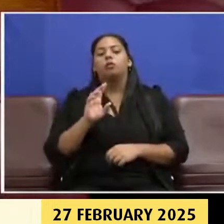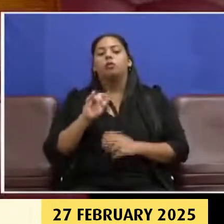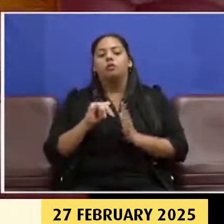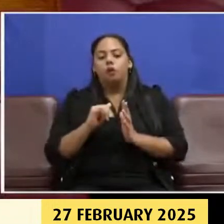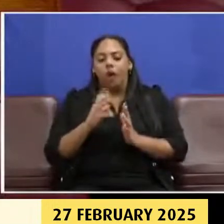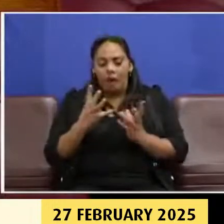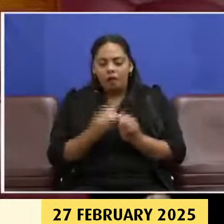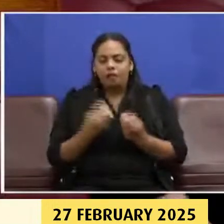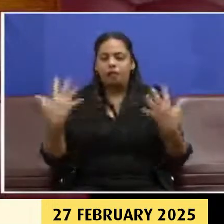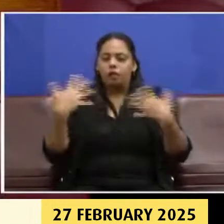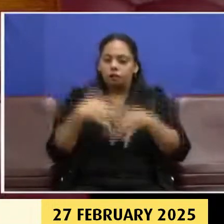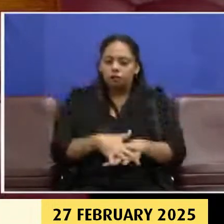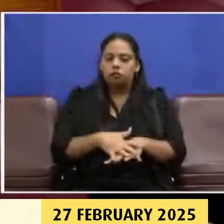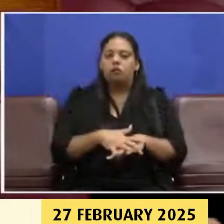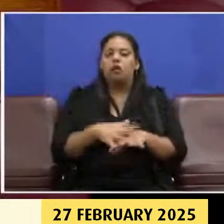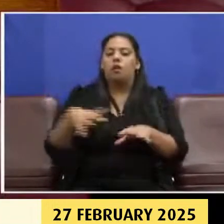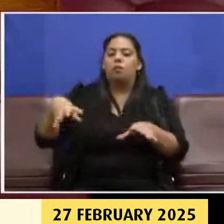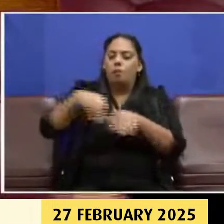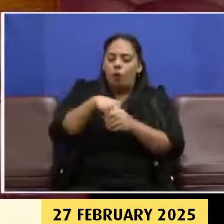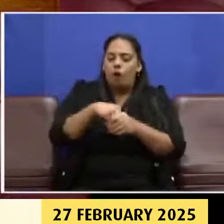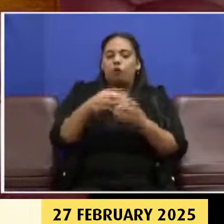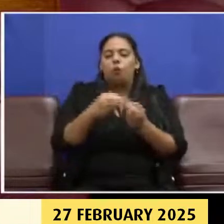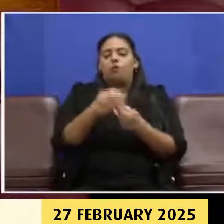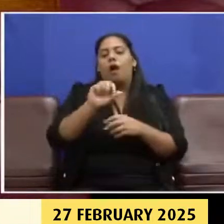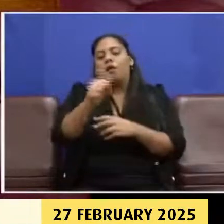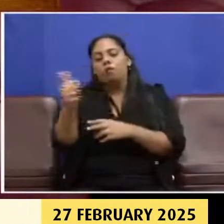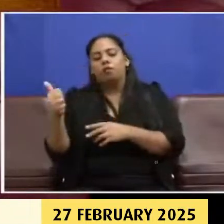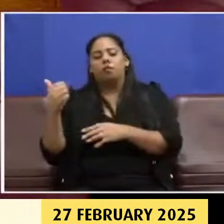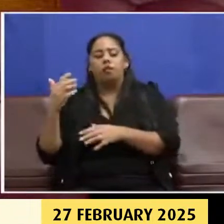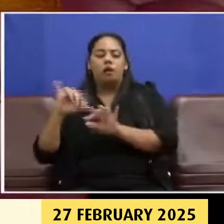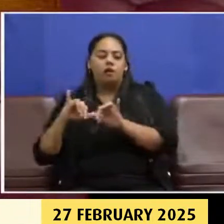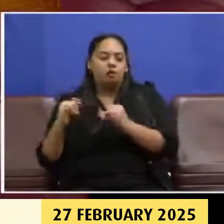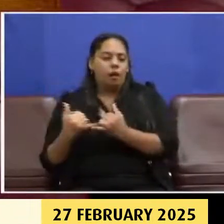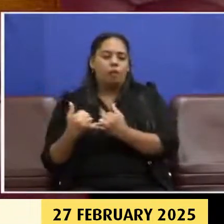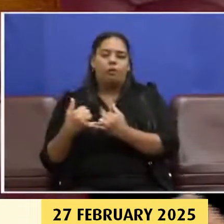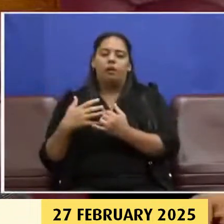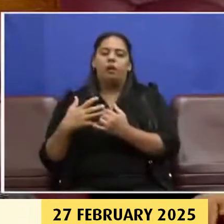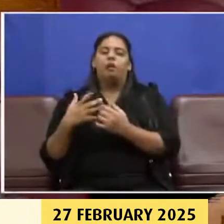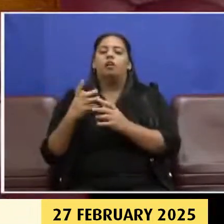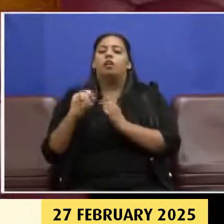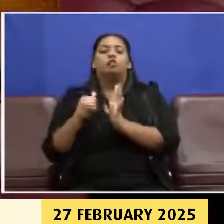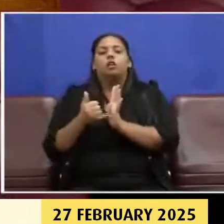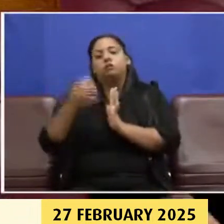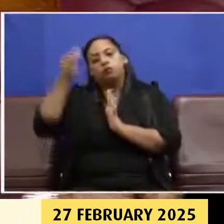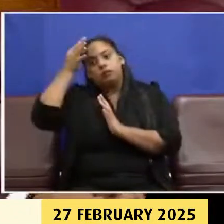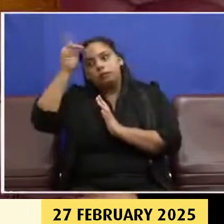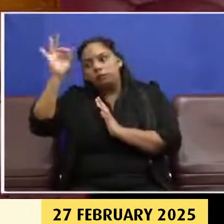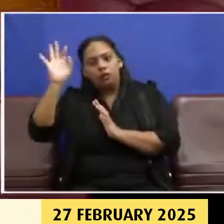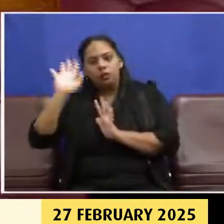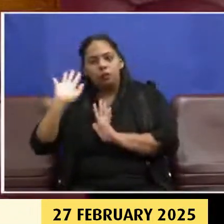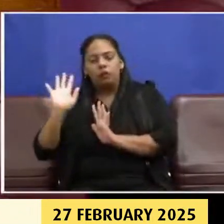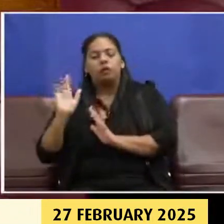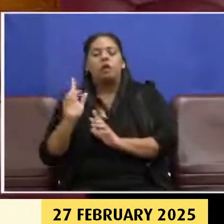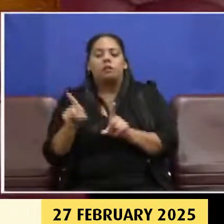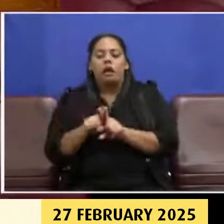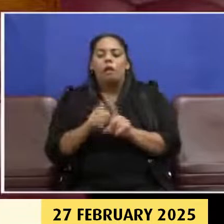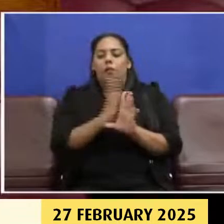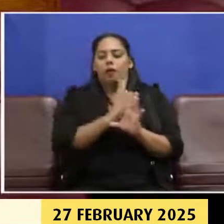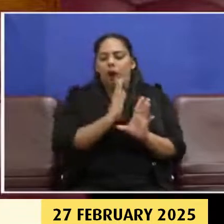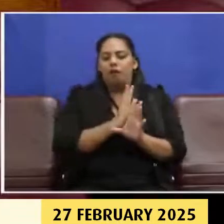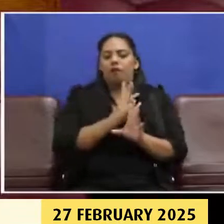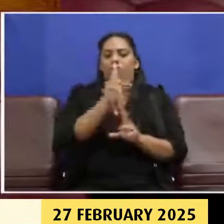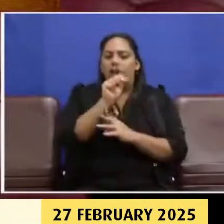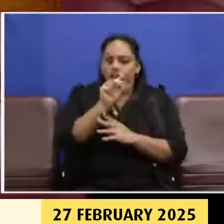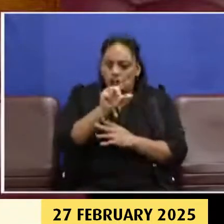stakeholder collaboration of being the voice of young people, not just only in the governance part of it, but also in the private sector, civil society, and the